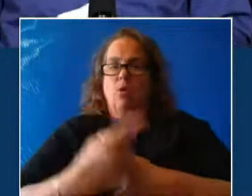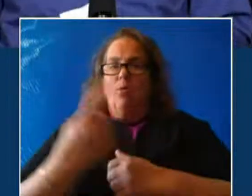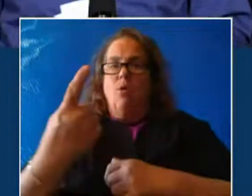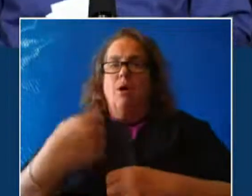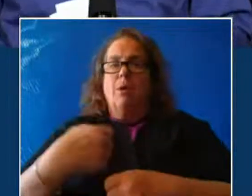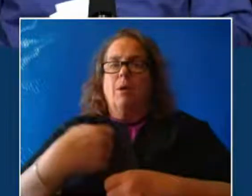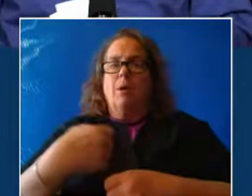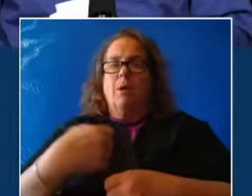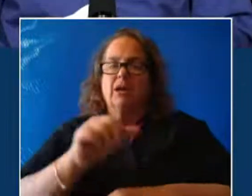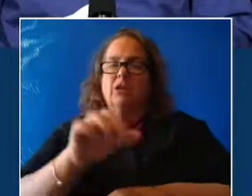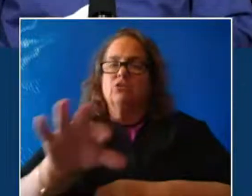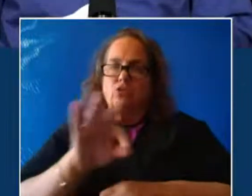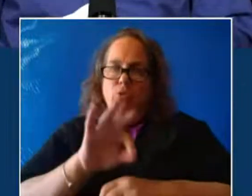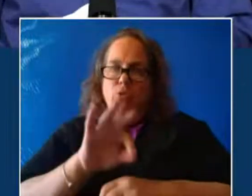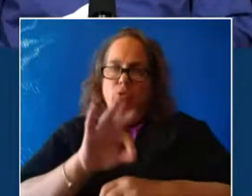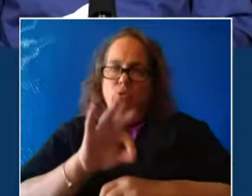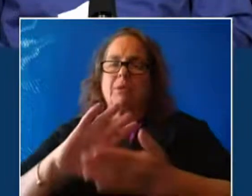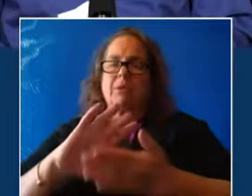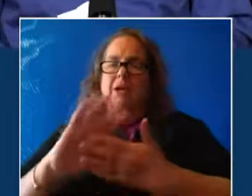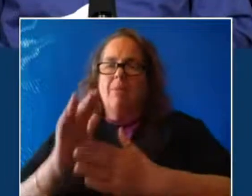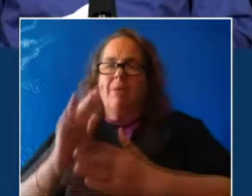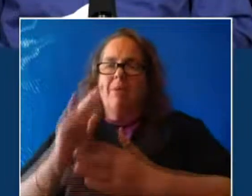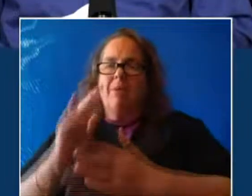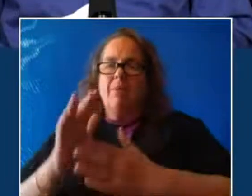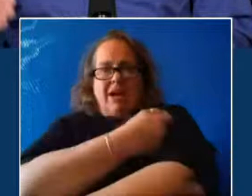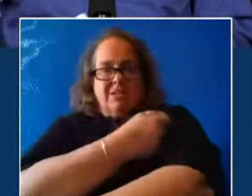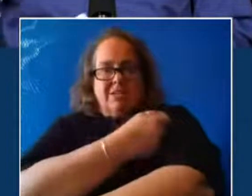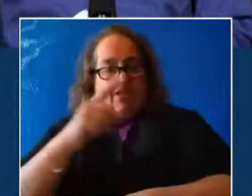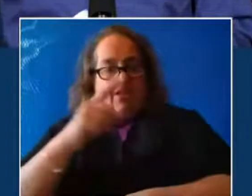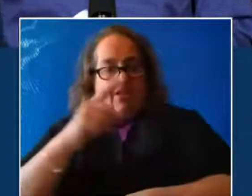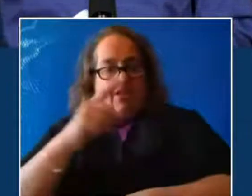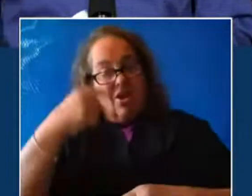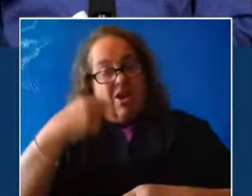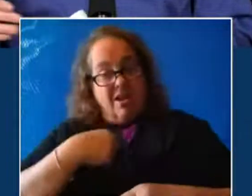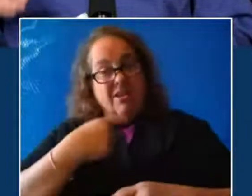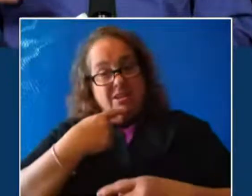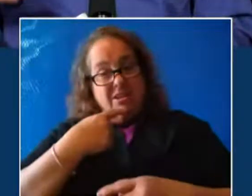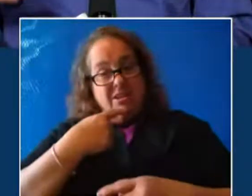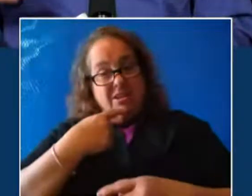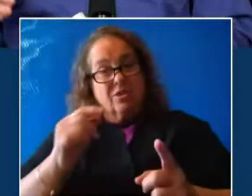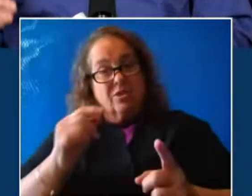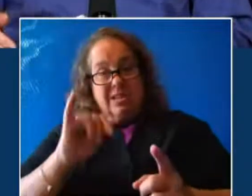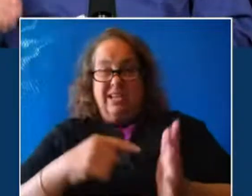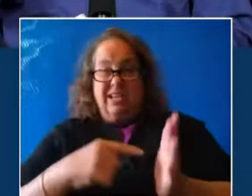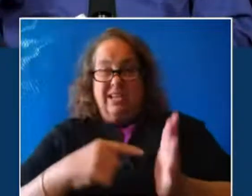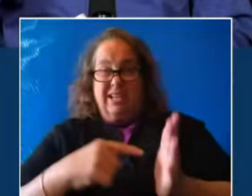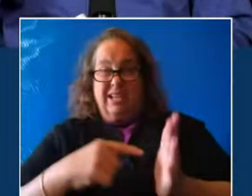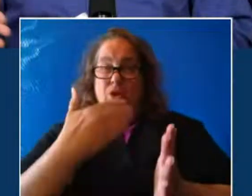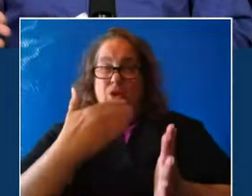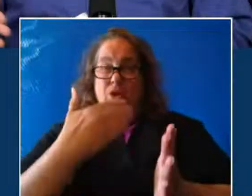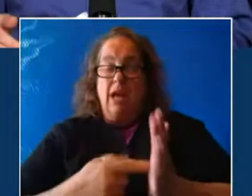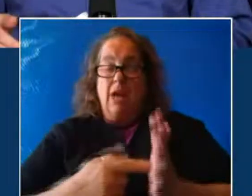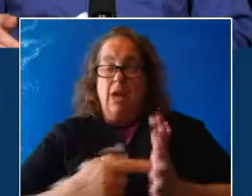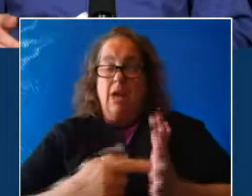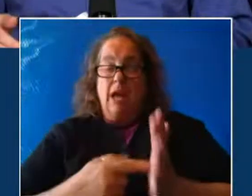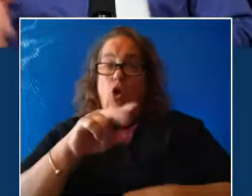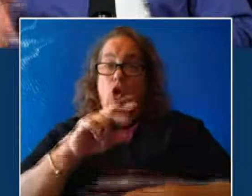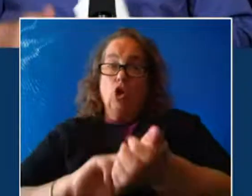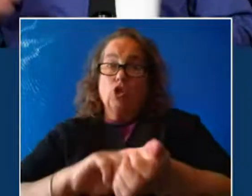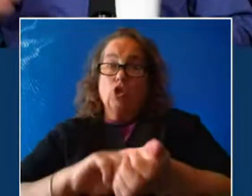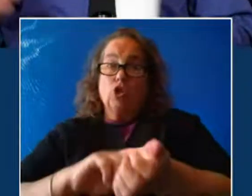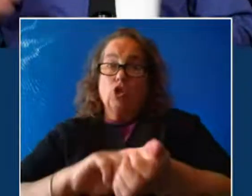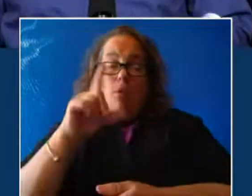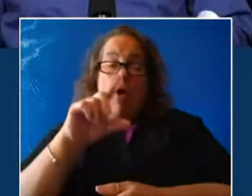the slide with the impact on the long-term care facilities. The vaccines protect you, they keep you safe, and when you